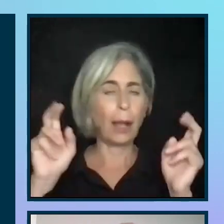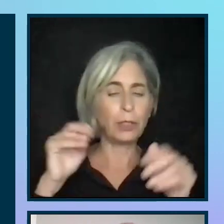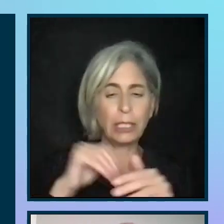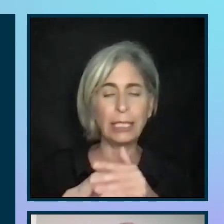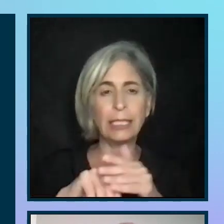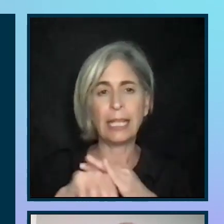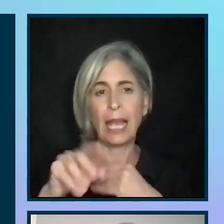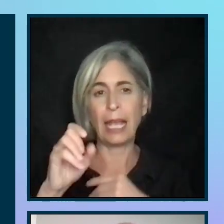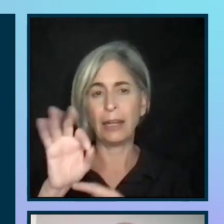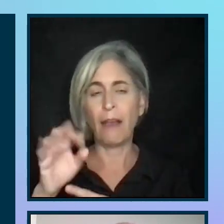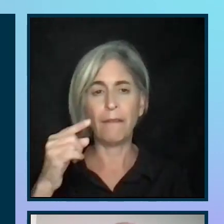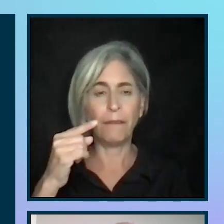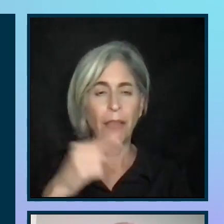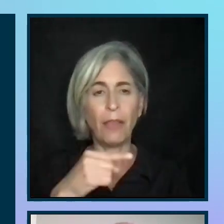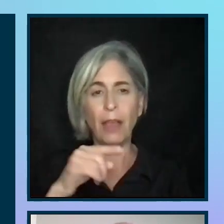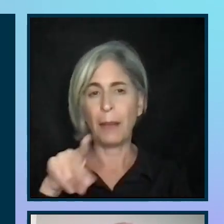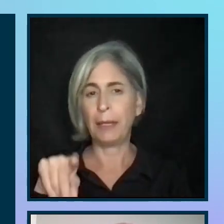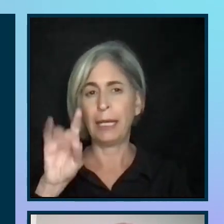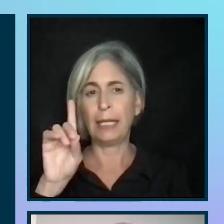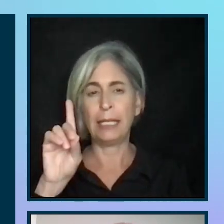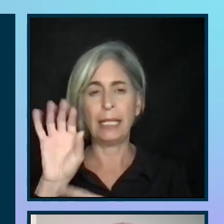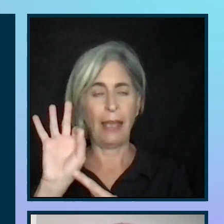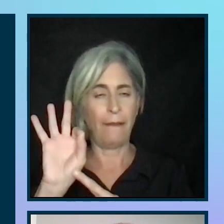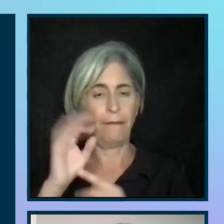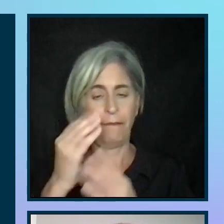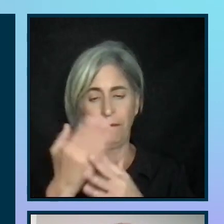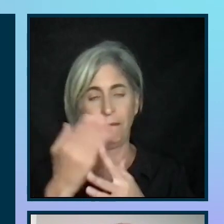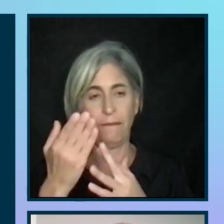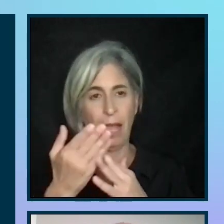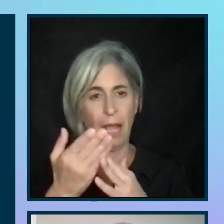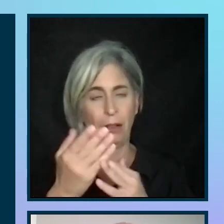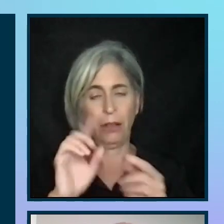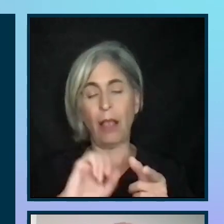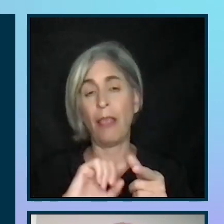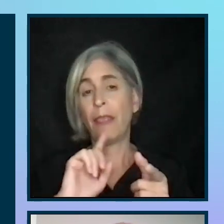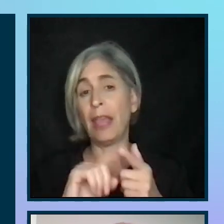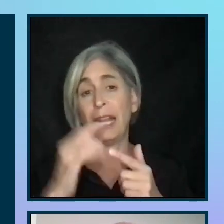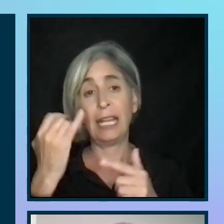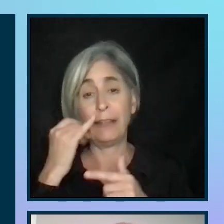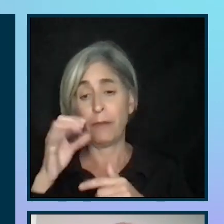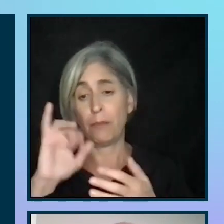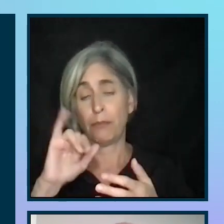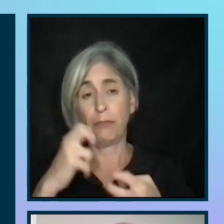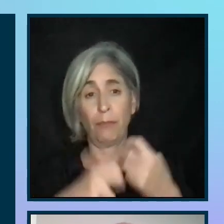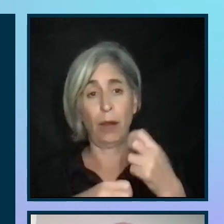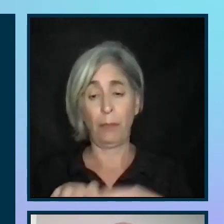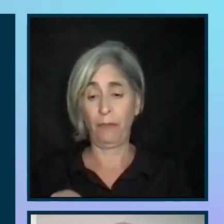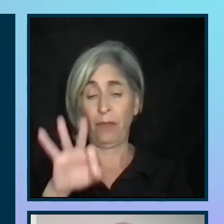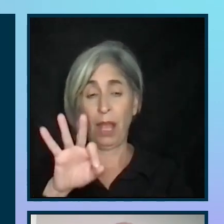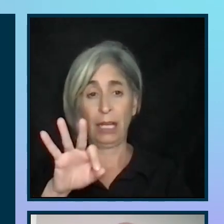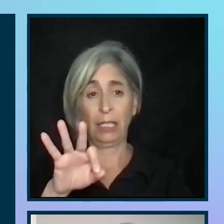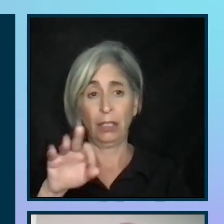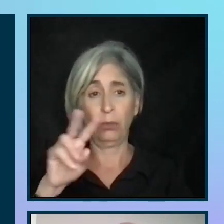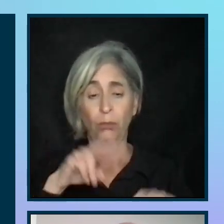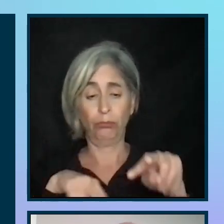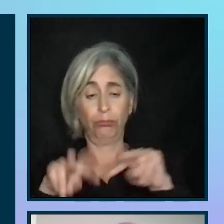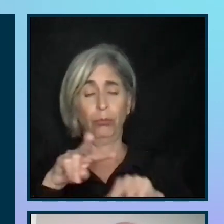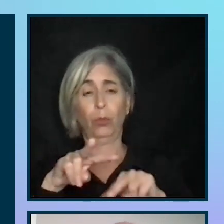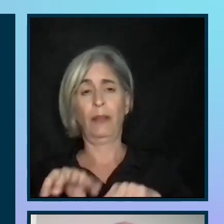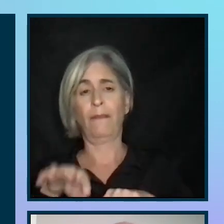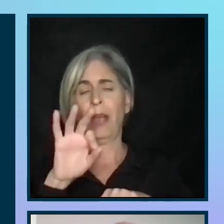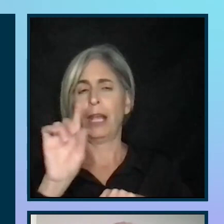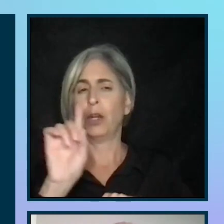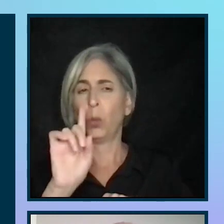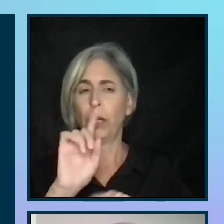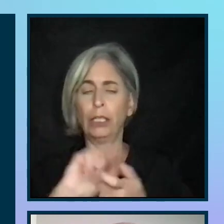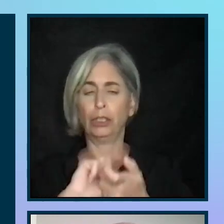the PDF file, and therefore be able, if we find a problem, to correlate back and locate that for